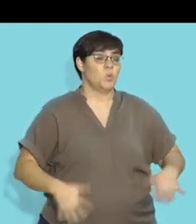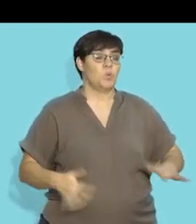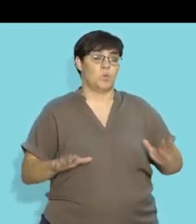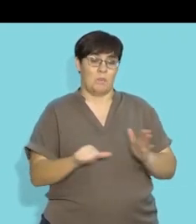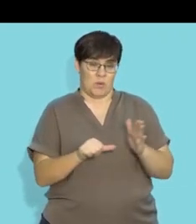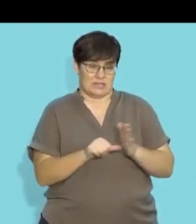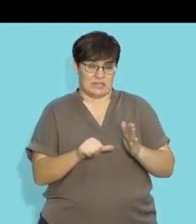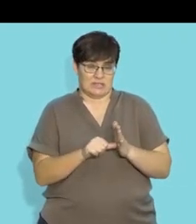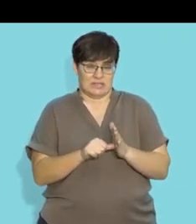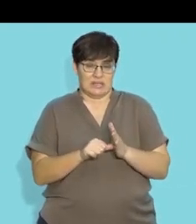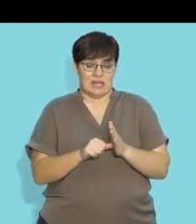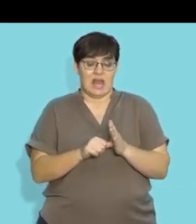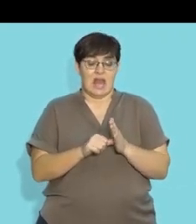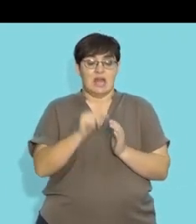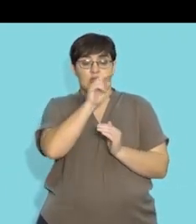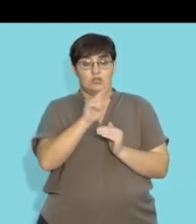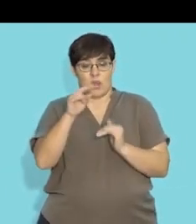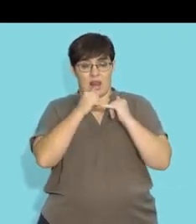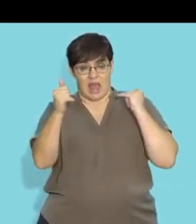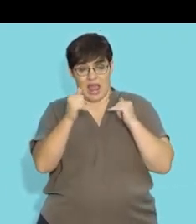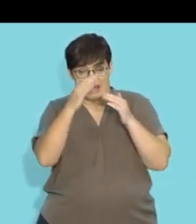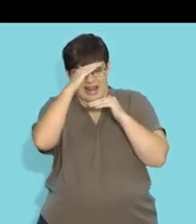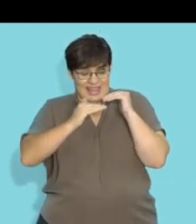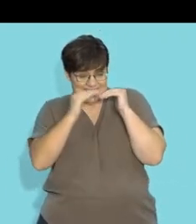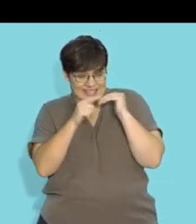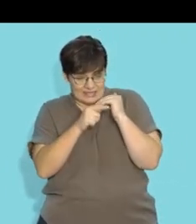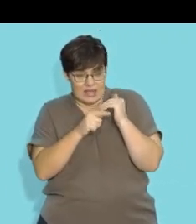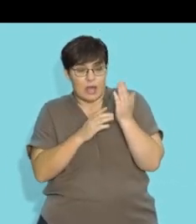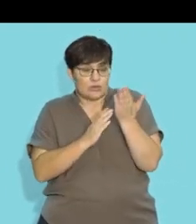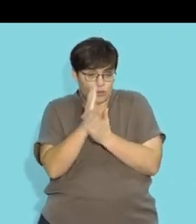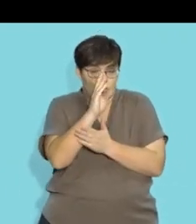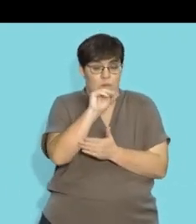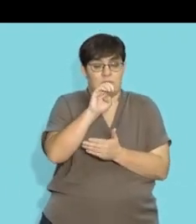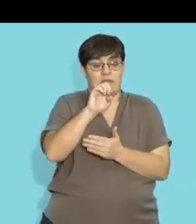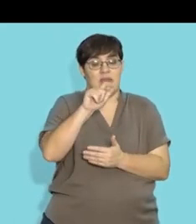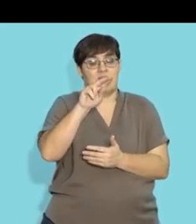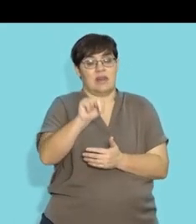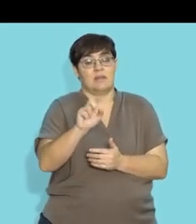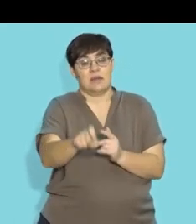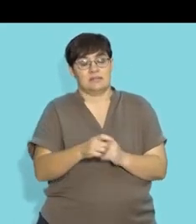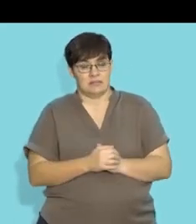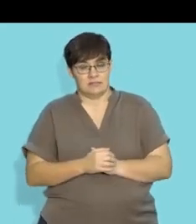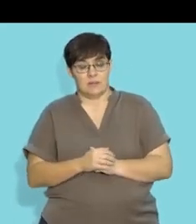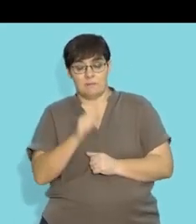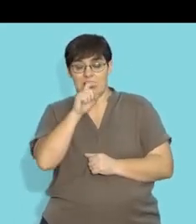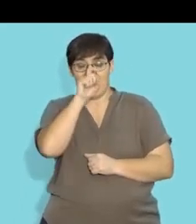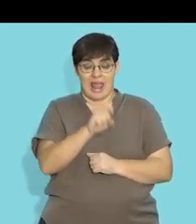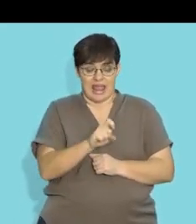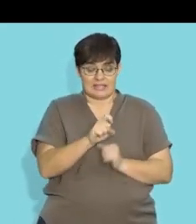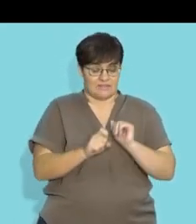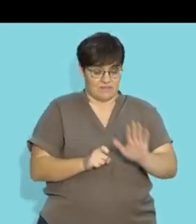6.13. So it's very important that your least square line passes through the mean. So the mean, actually,